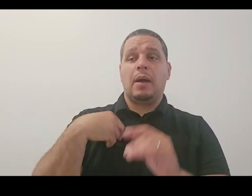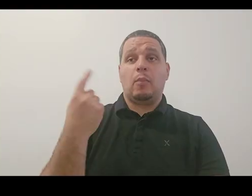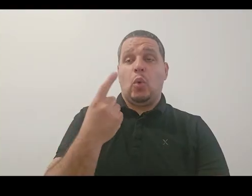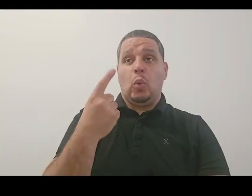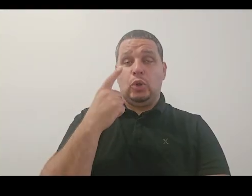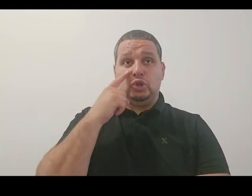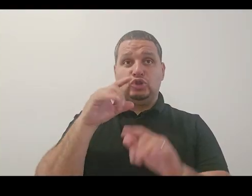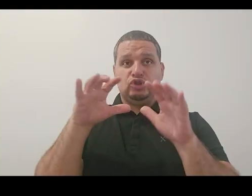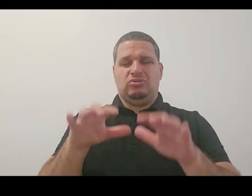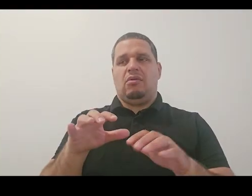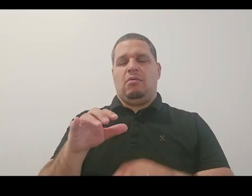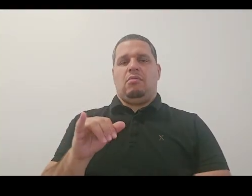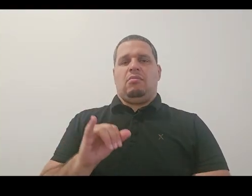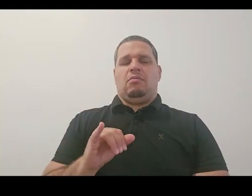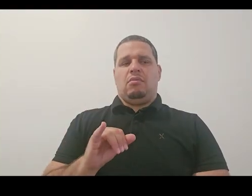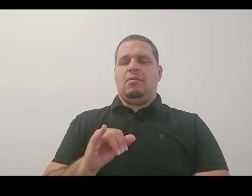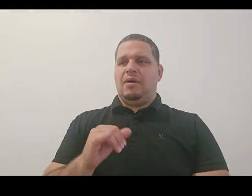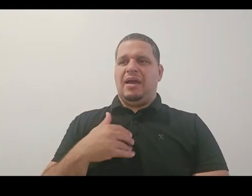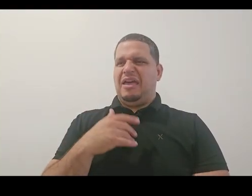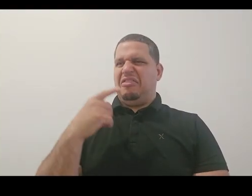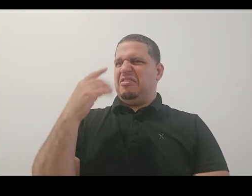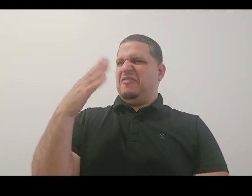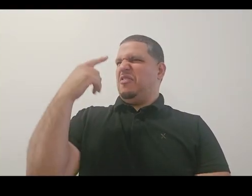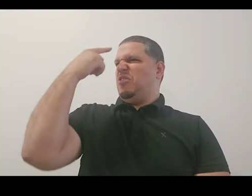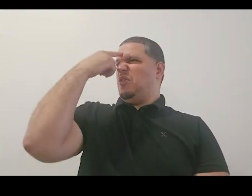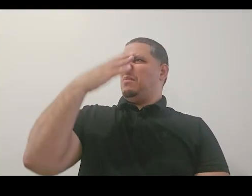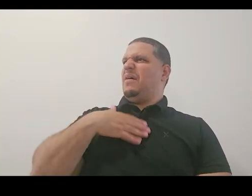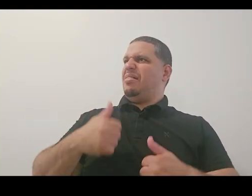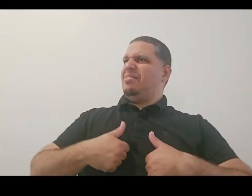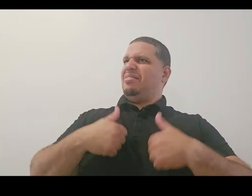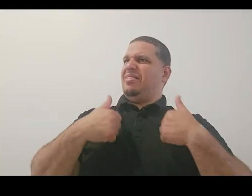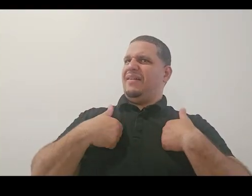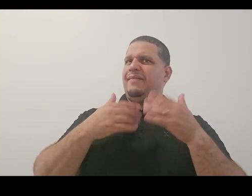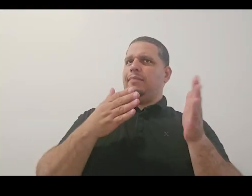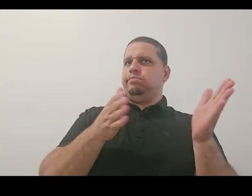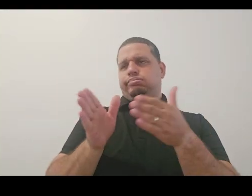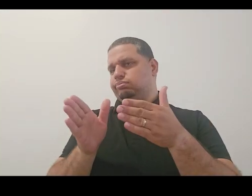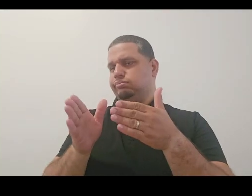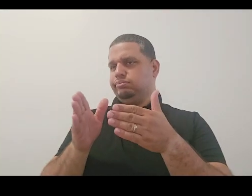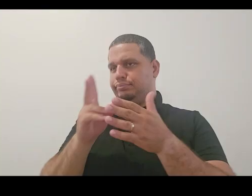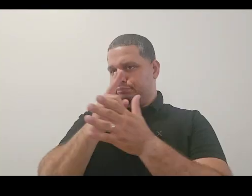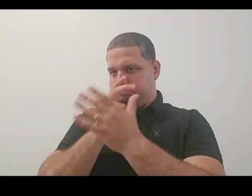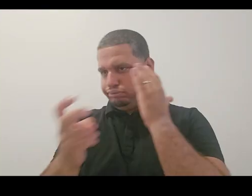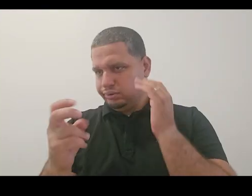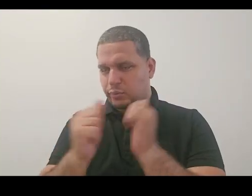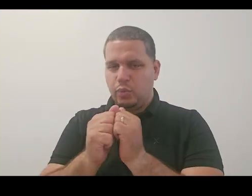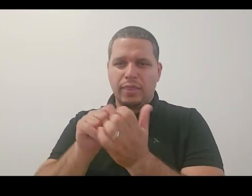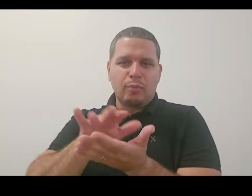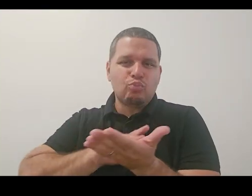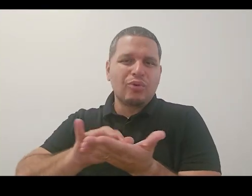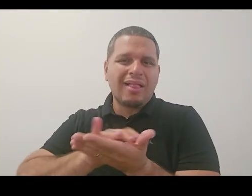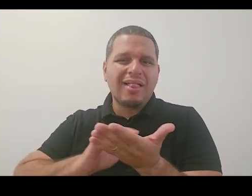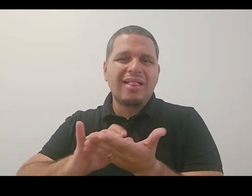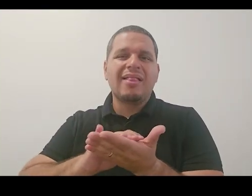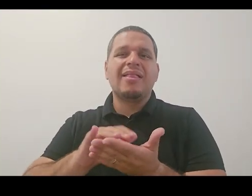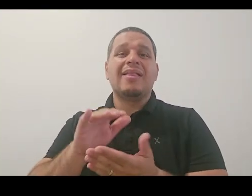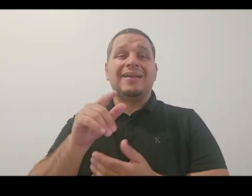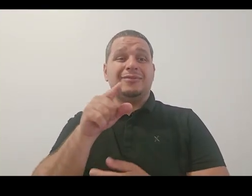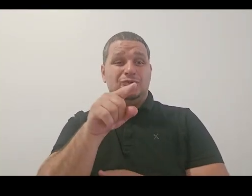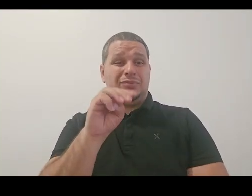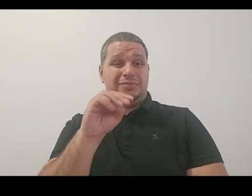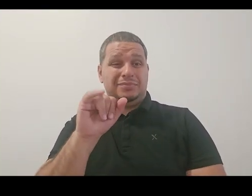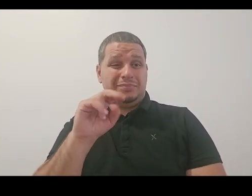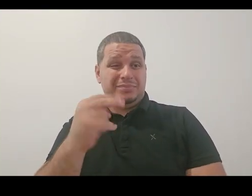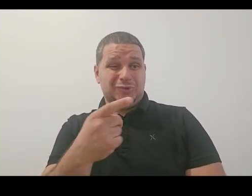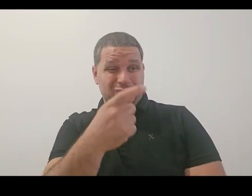by that. Just never thought I'd see my life going in this direction with Braille. I think about things like what you shared, Min, with just